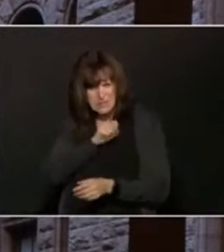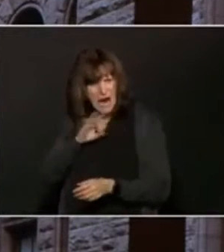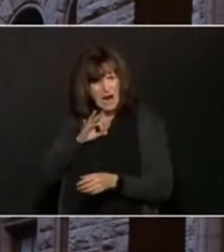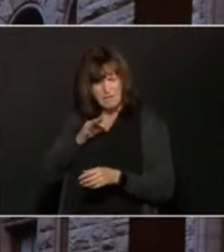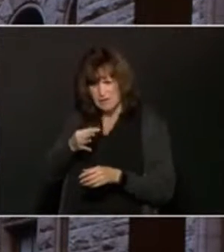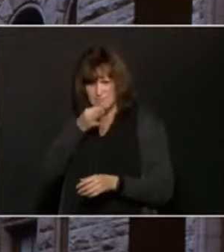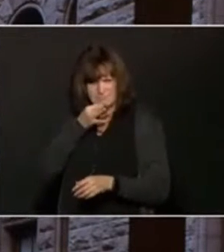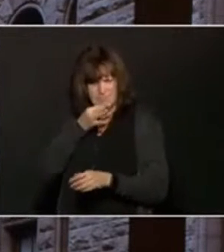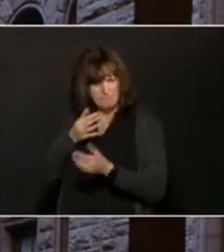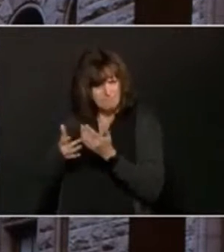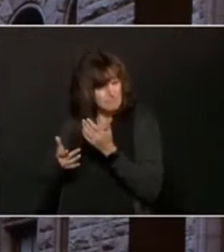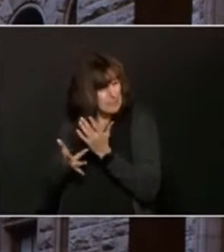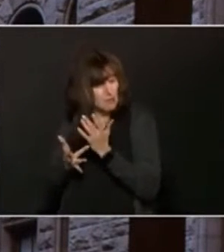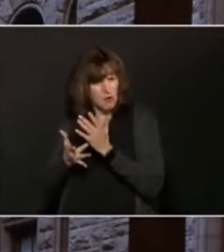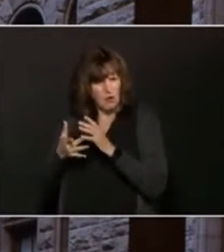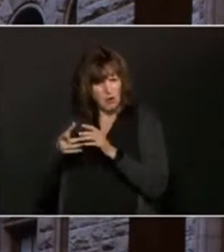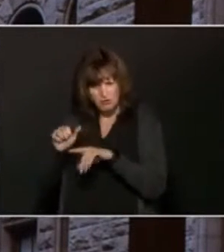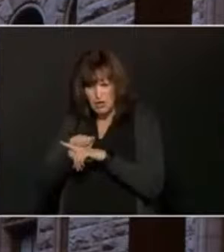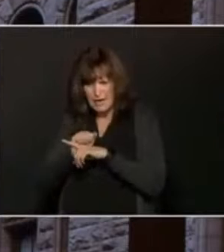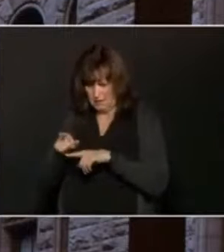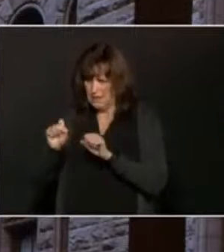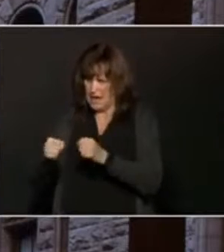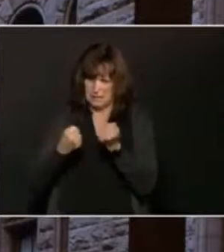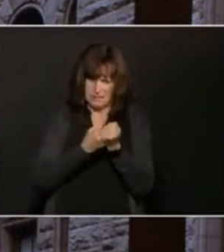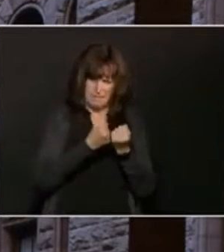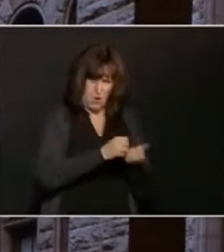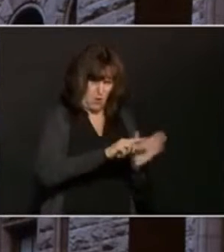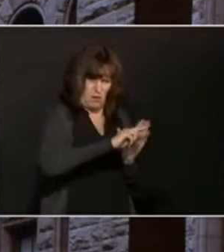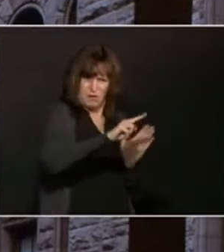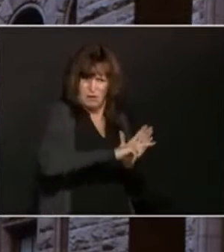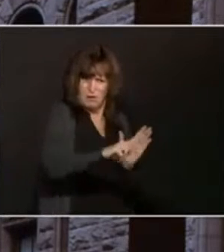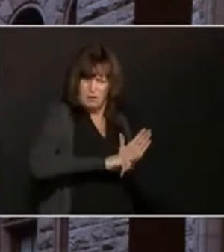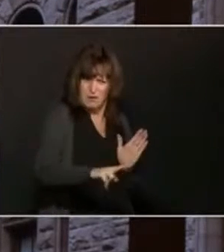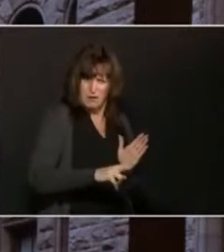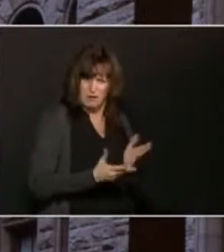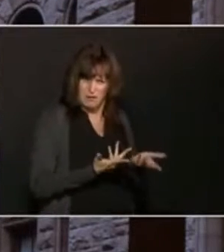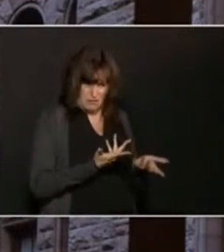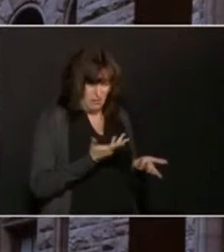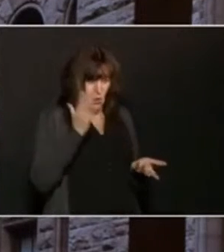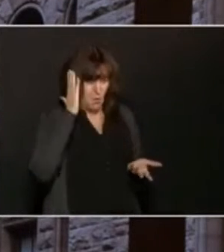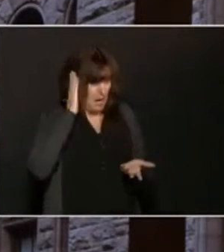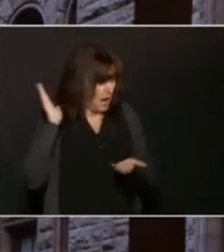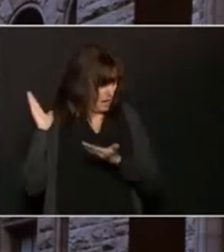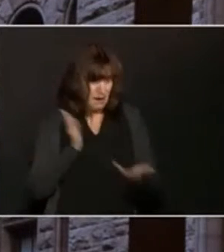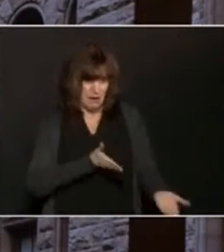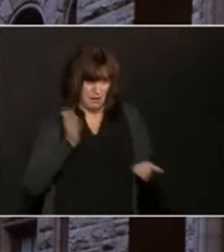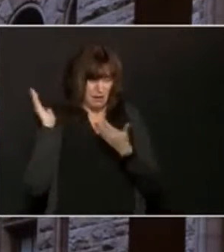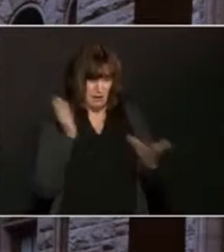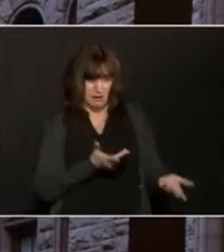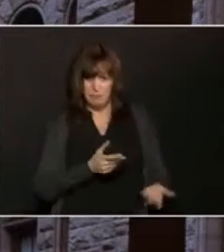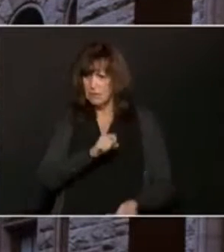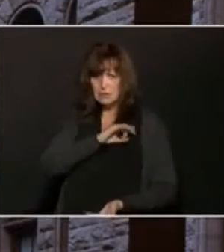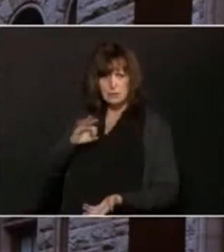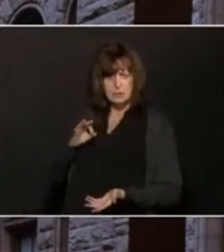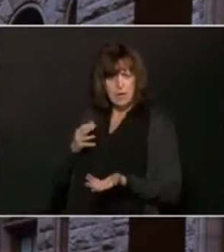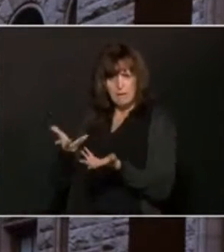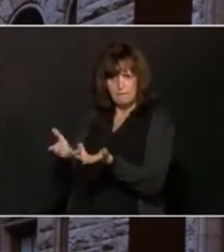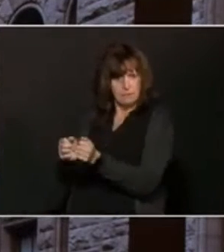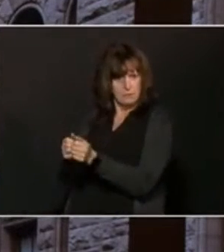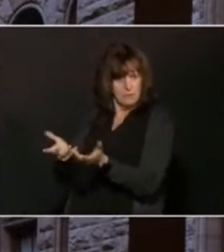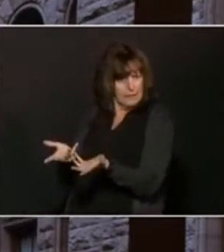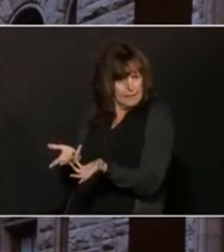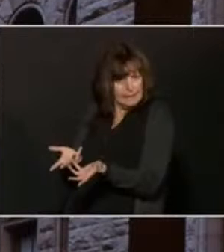So they are being implemented, as well as looking at the staffing. I think we need to look also